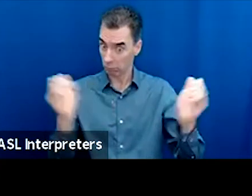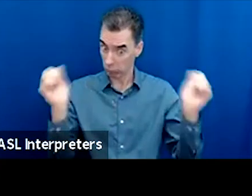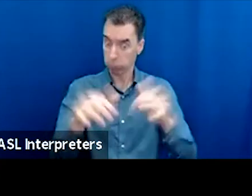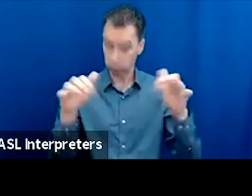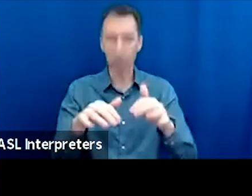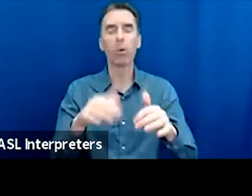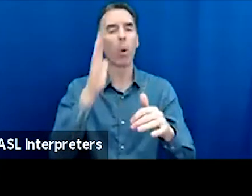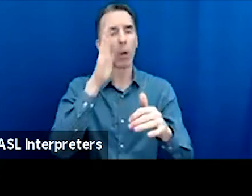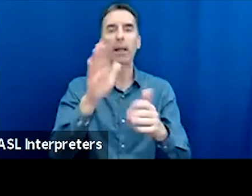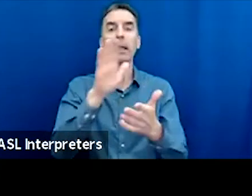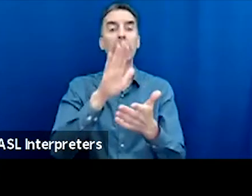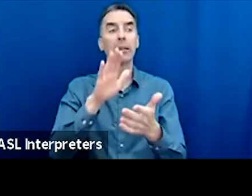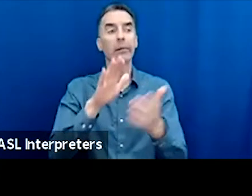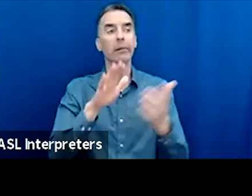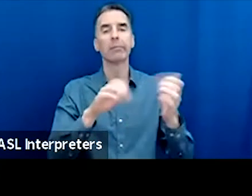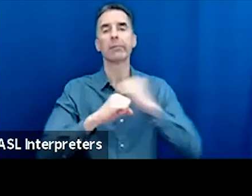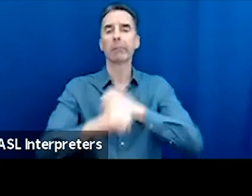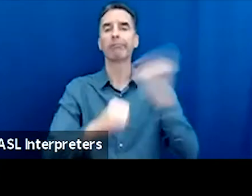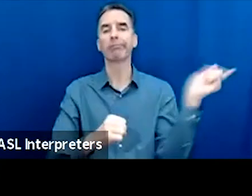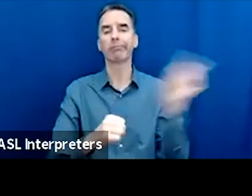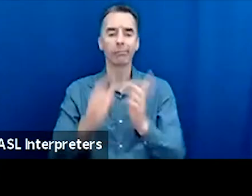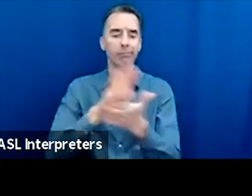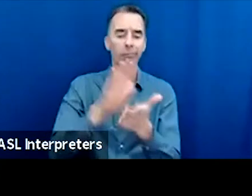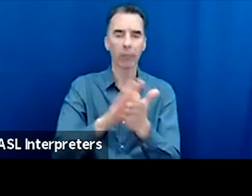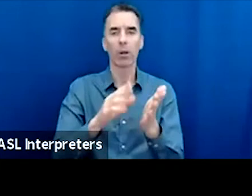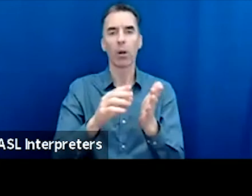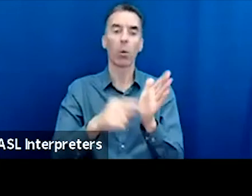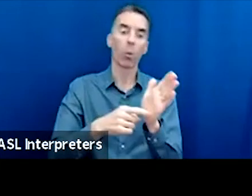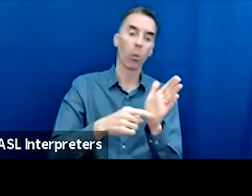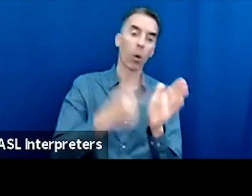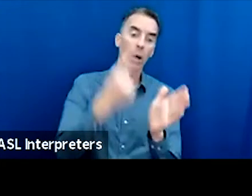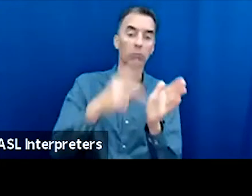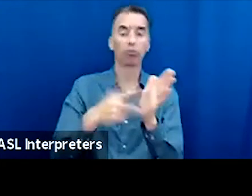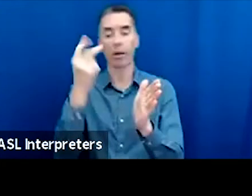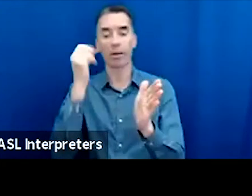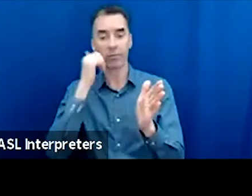if not twice. So I think at night and then in between classes at some point during the day.